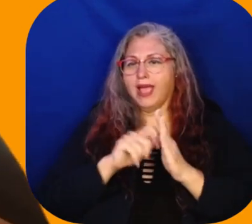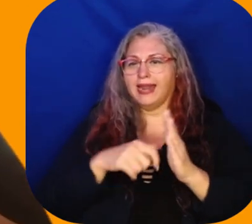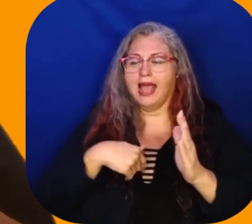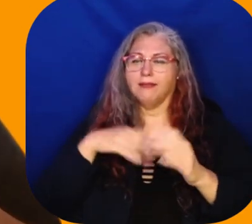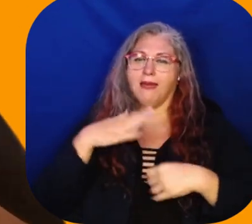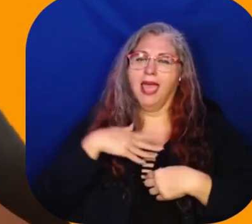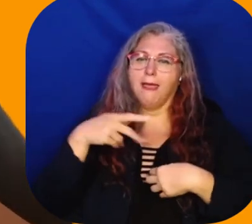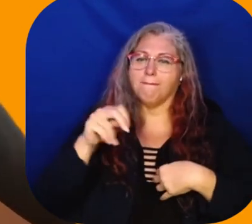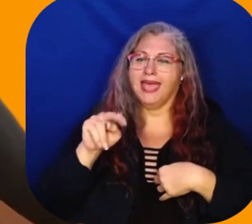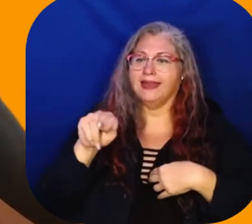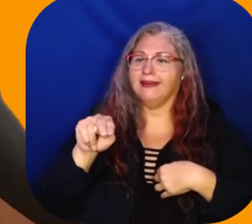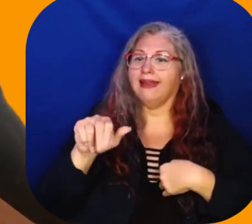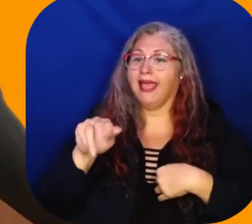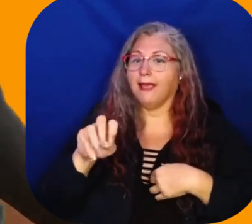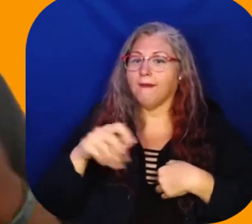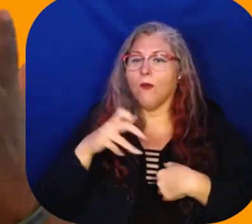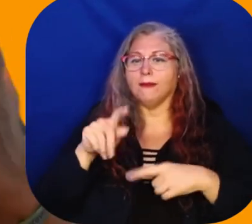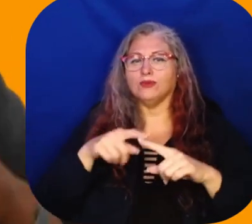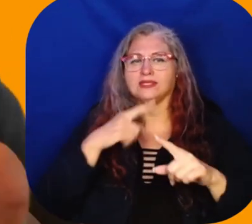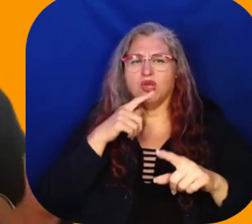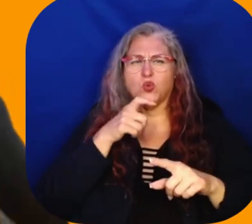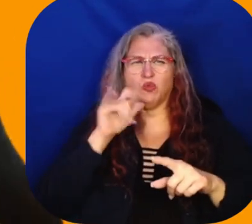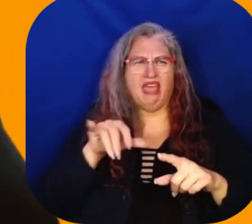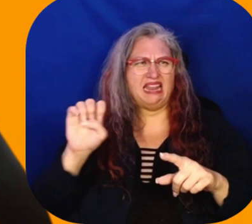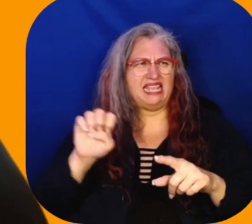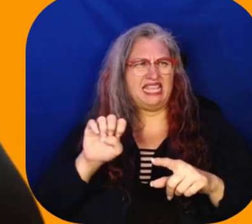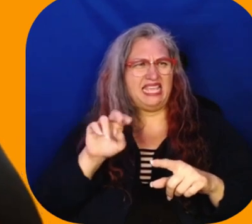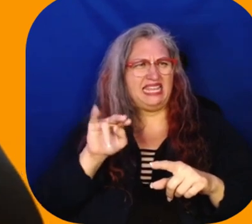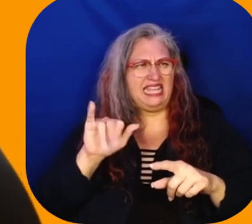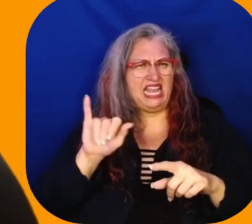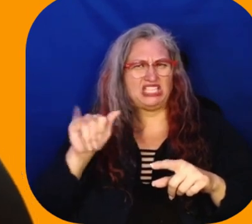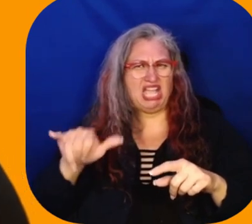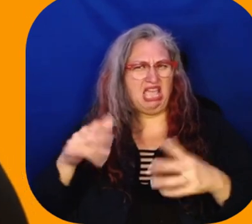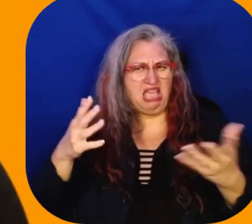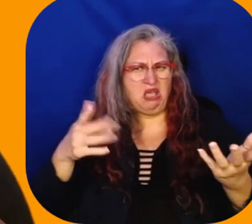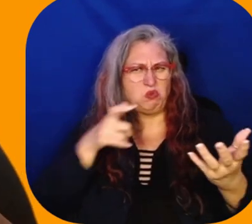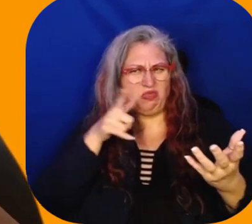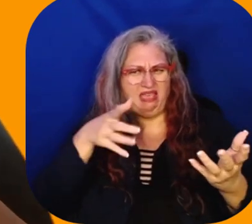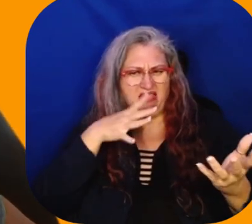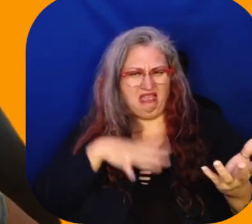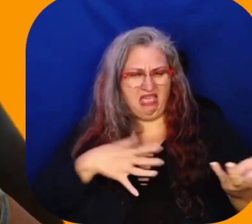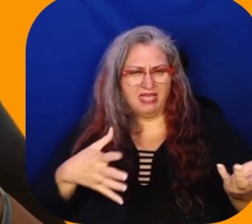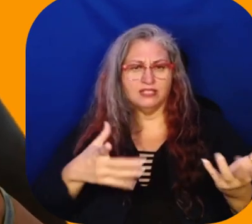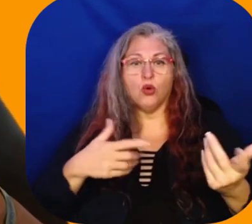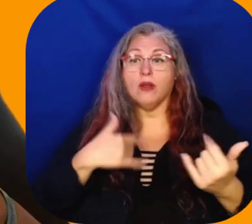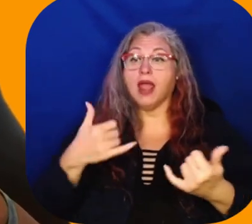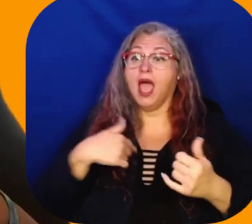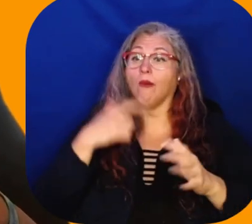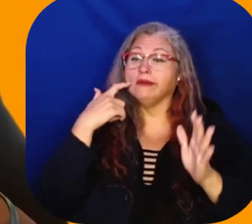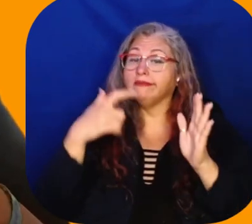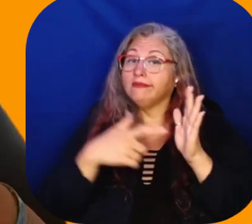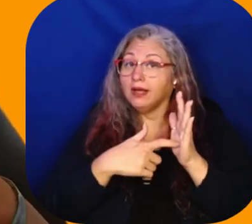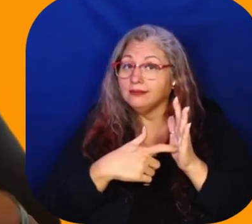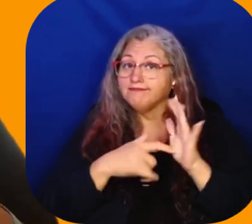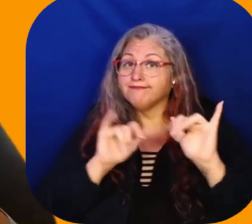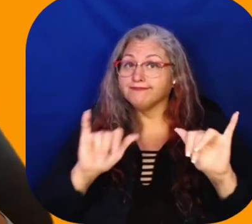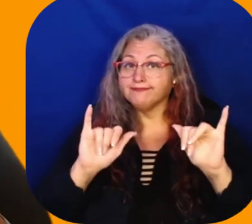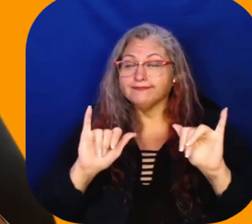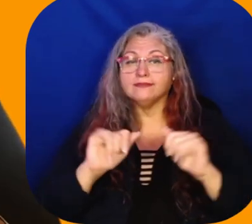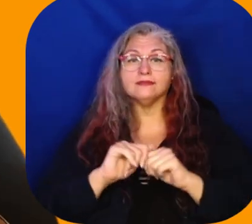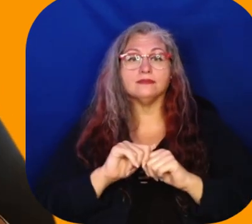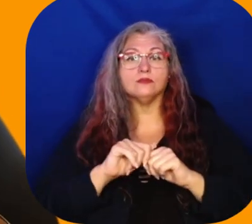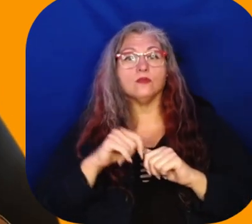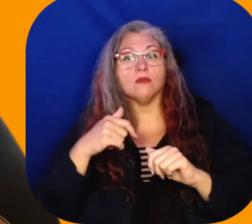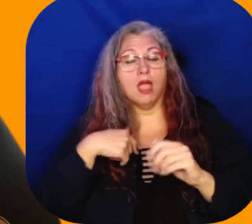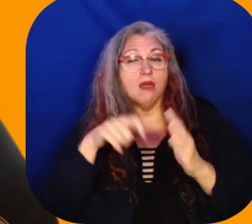know, I wanted people to be like, well, who is that lady? You know, that type of thing. So what I find now is, you know, I write them, but